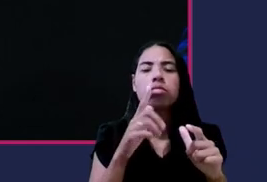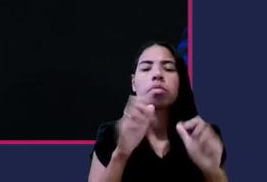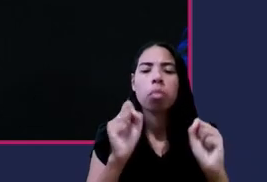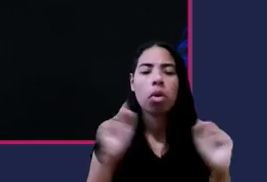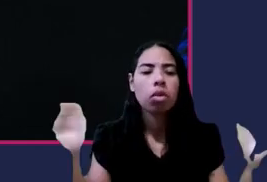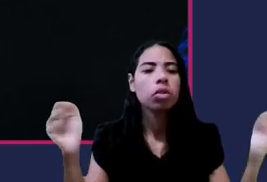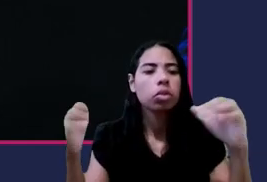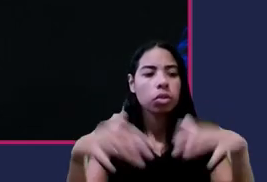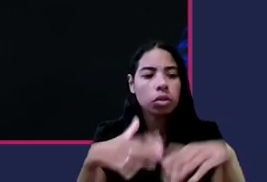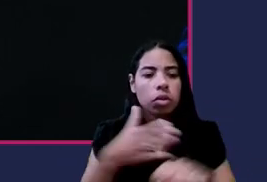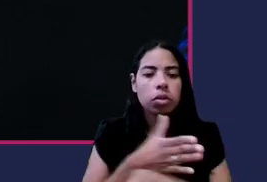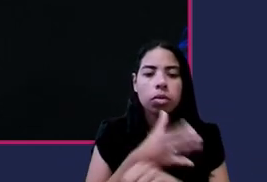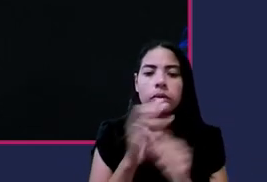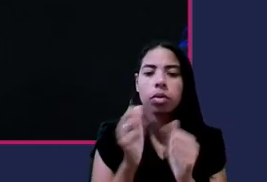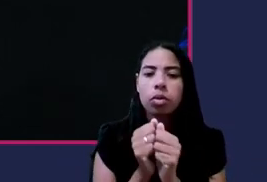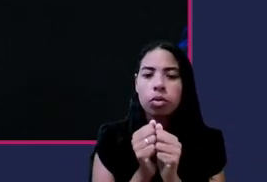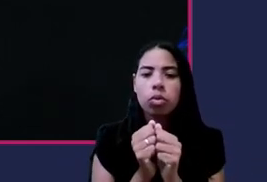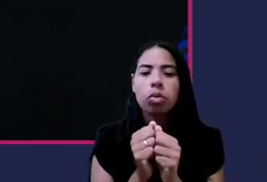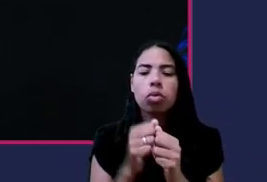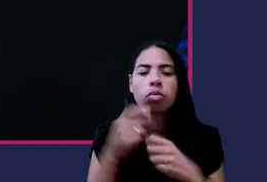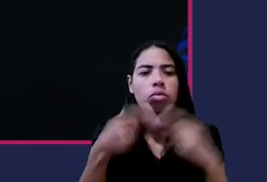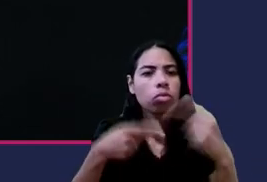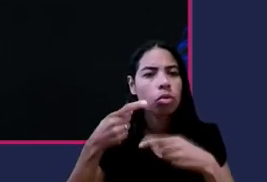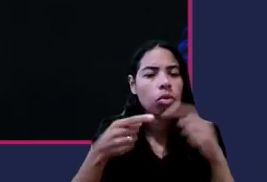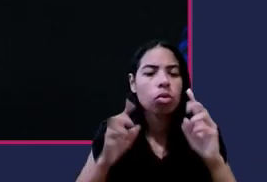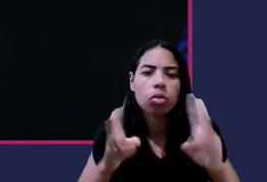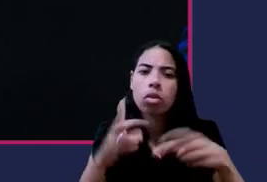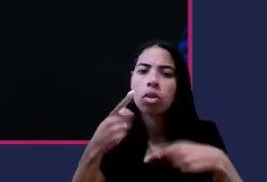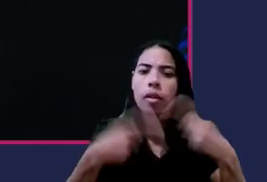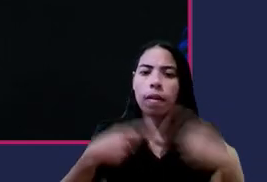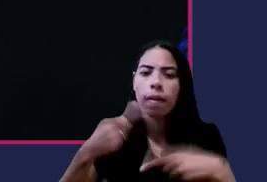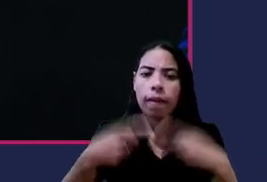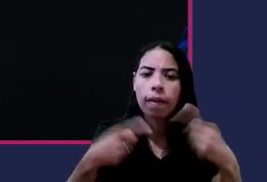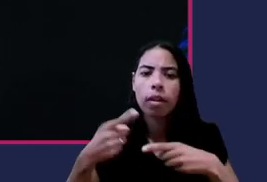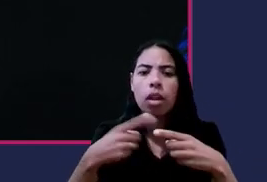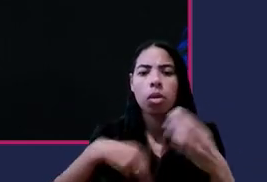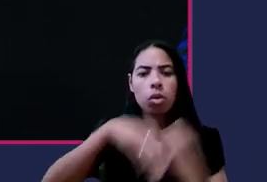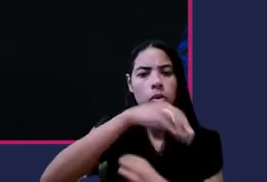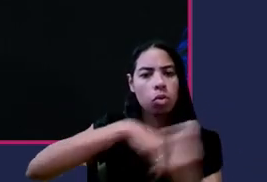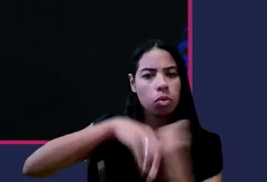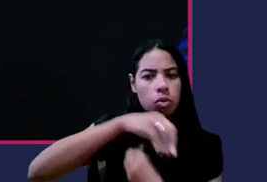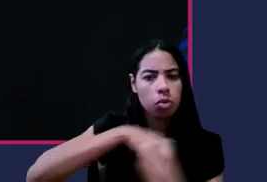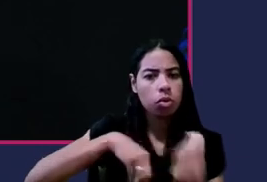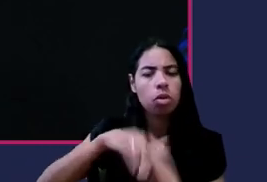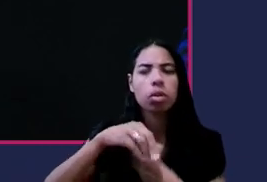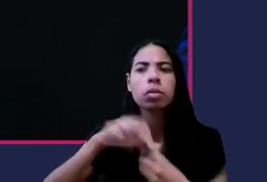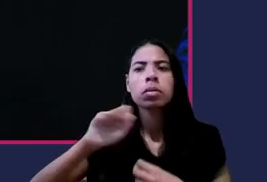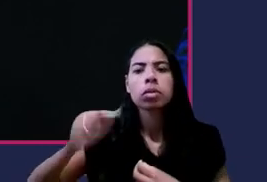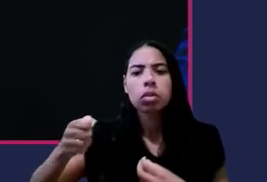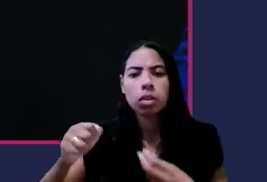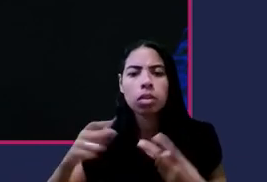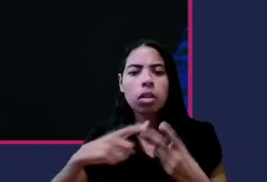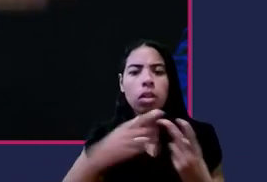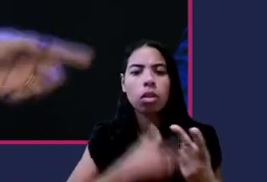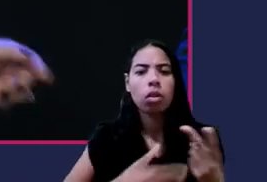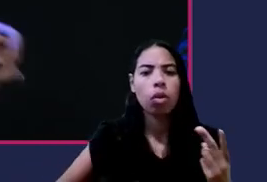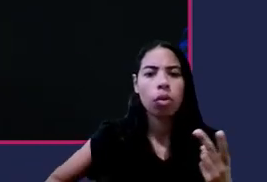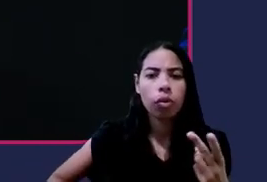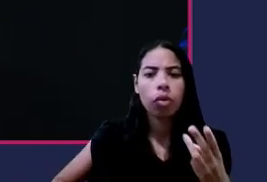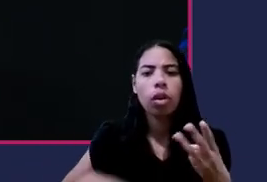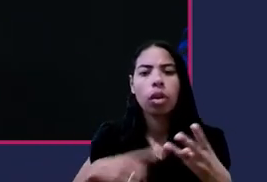them during other events. So we must keep this debate going with